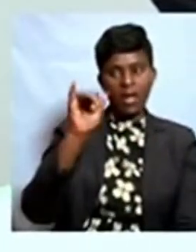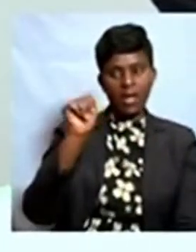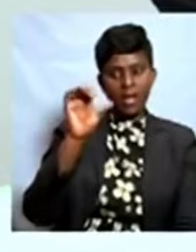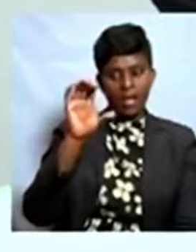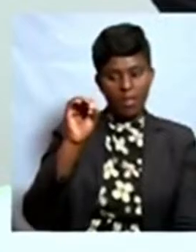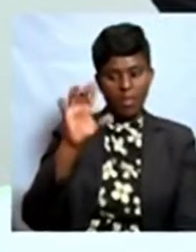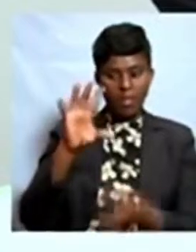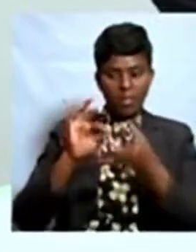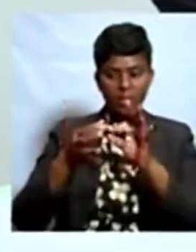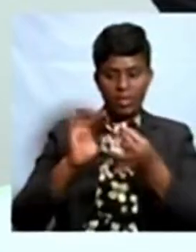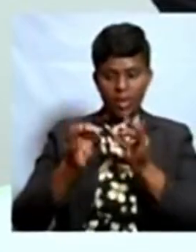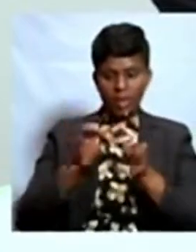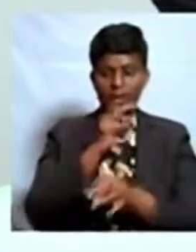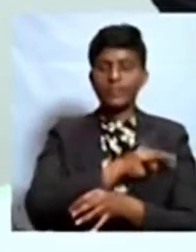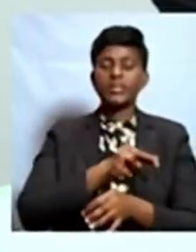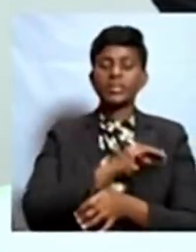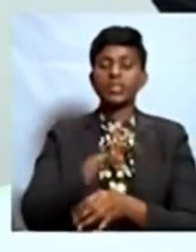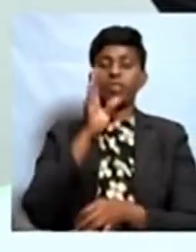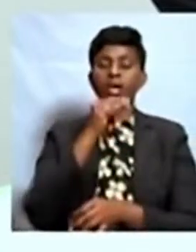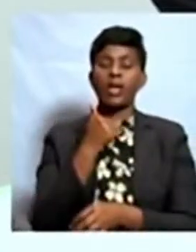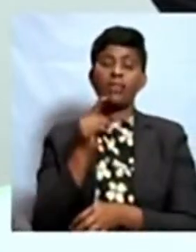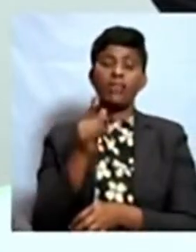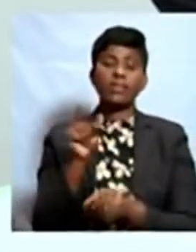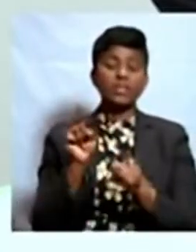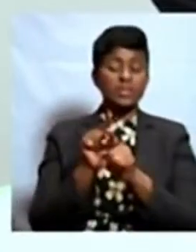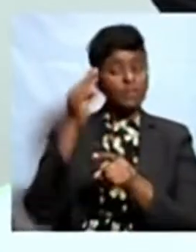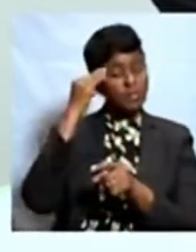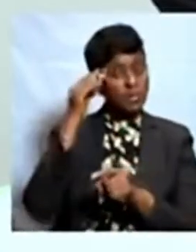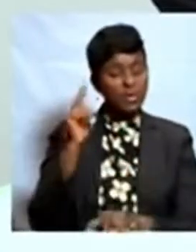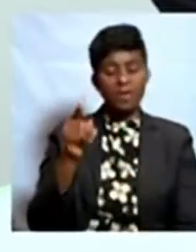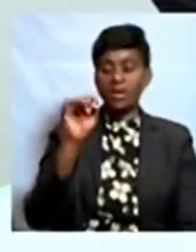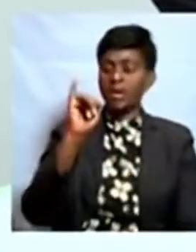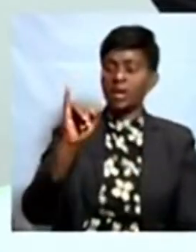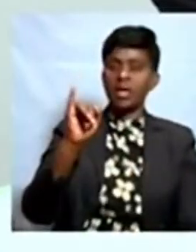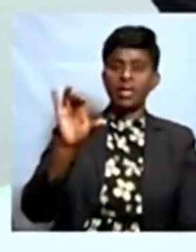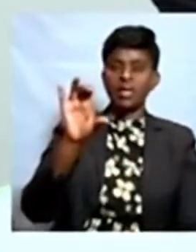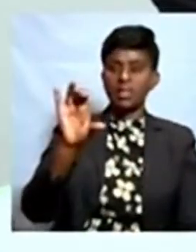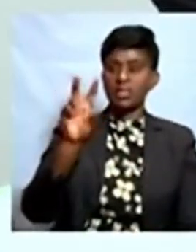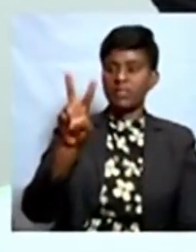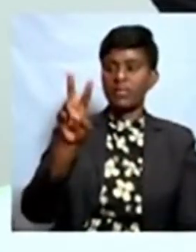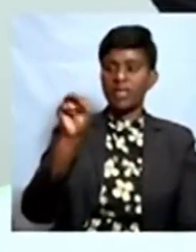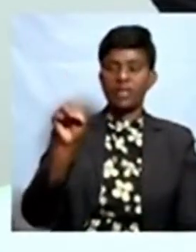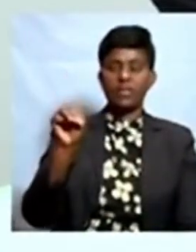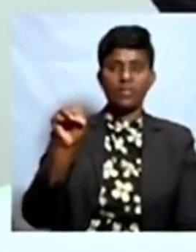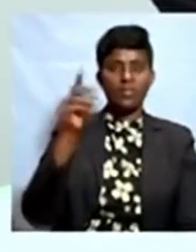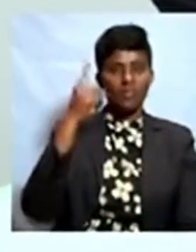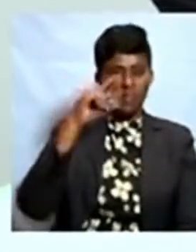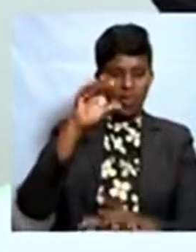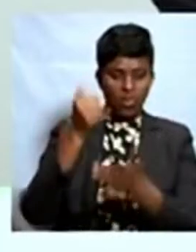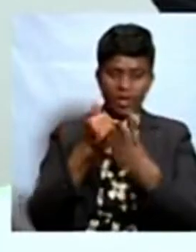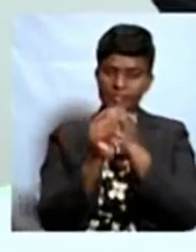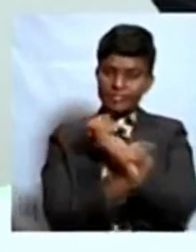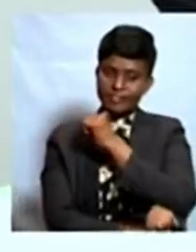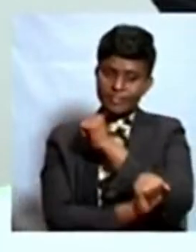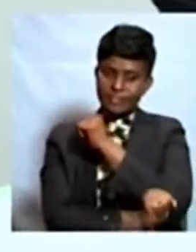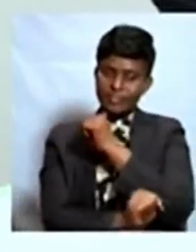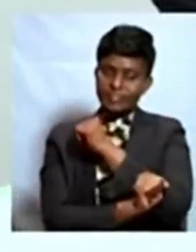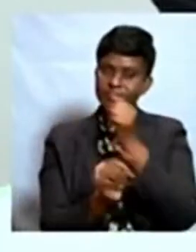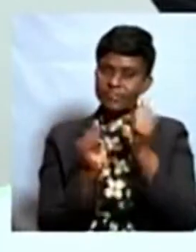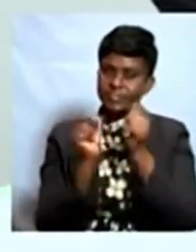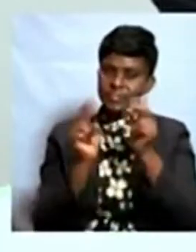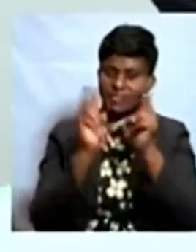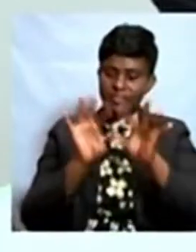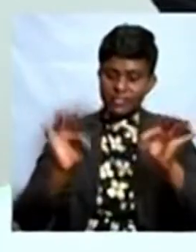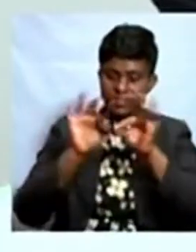coordinated validation missions, known as ICVMs, for states with a